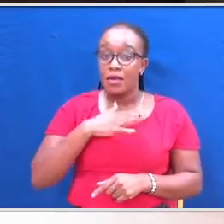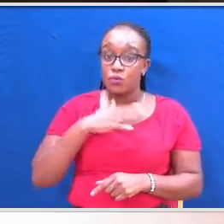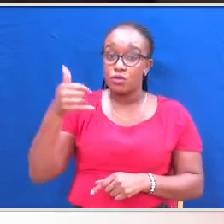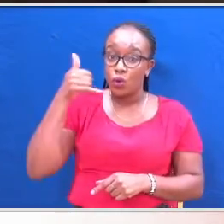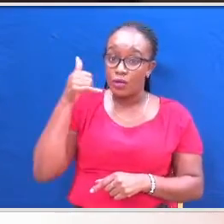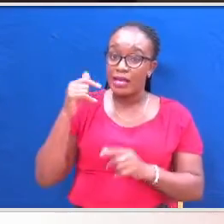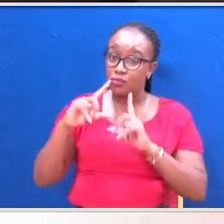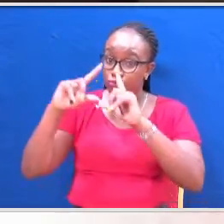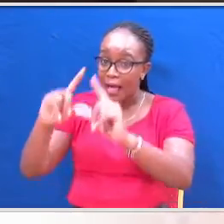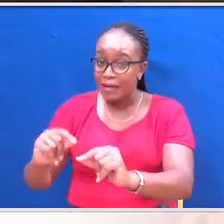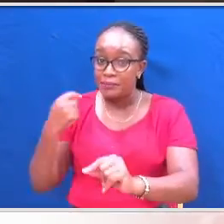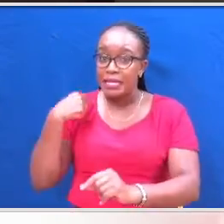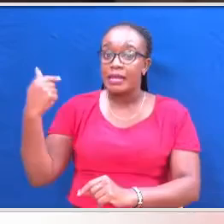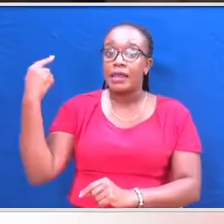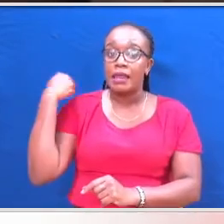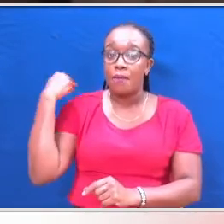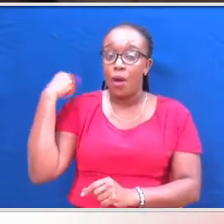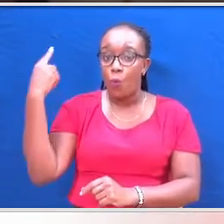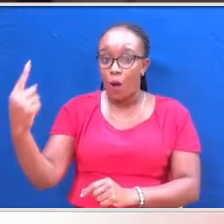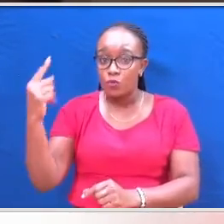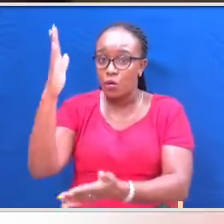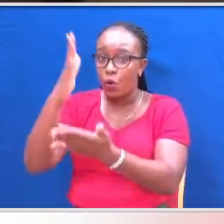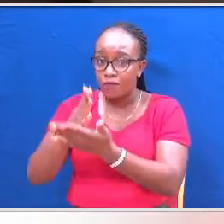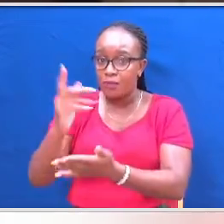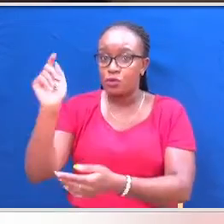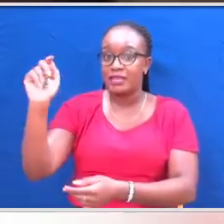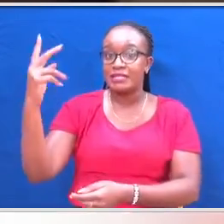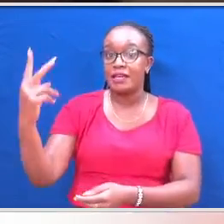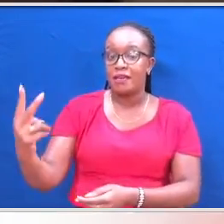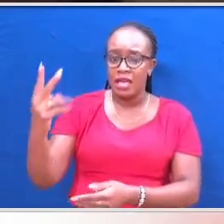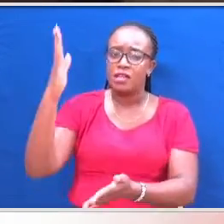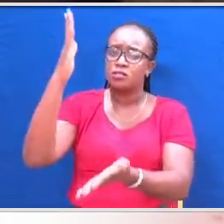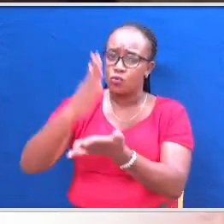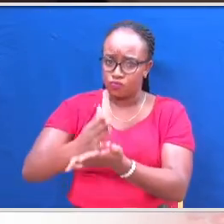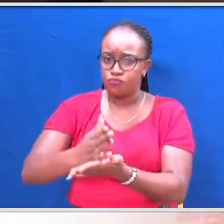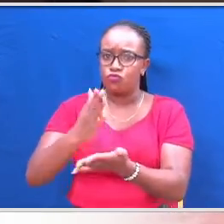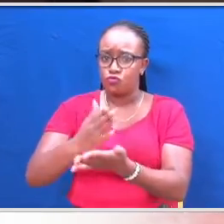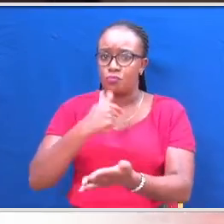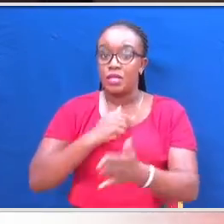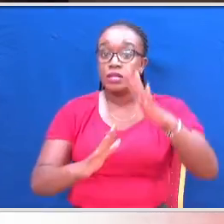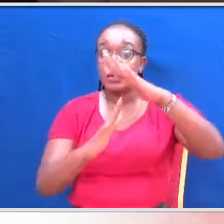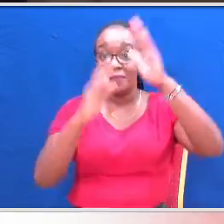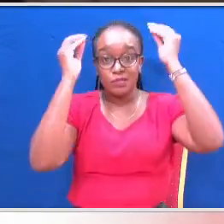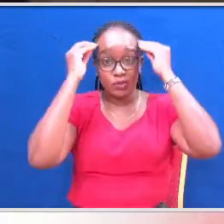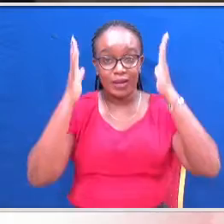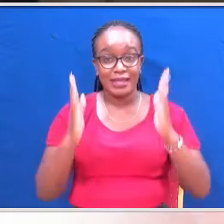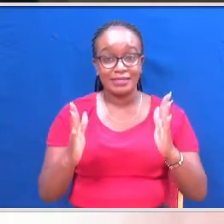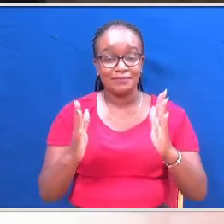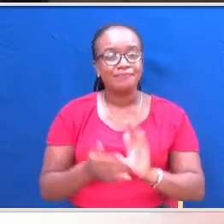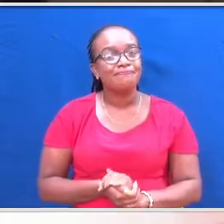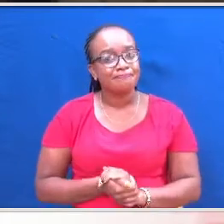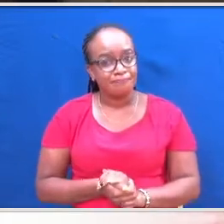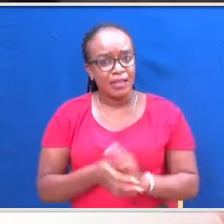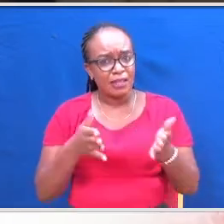one. So we went to confirm it in the TV, and I found that I was the top candidate in Kenya. Mm-hmm. Now, Faith, from